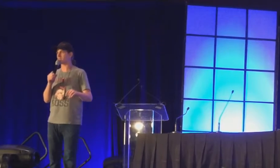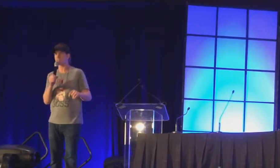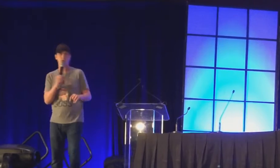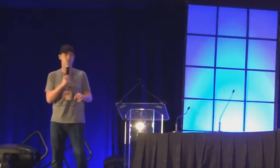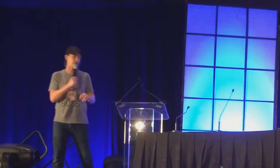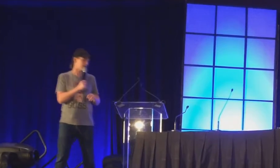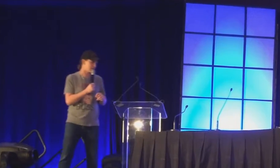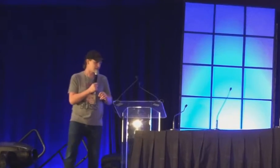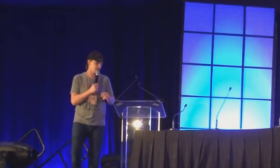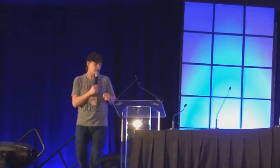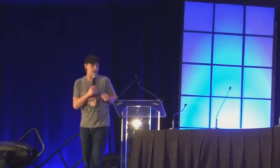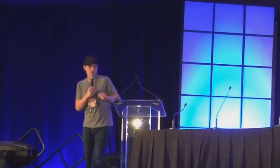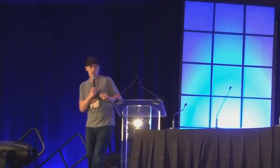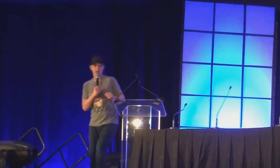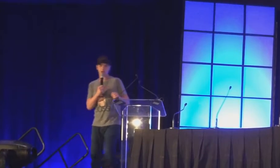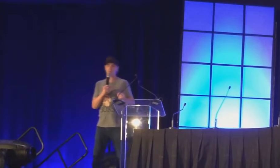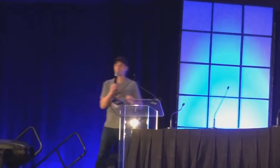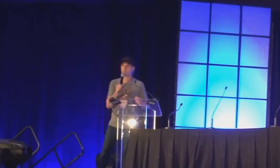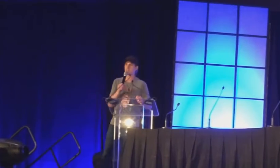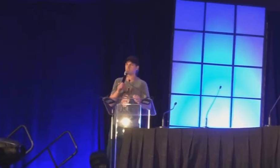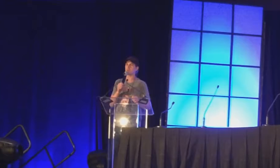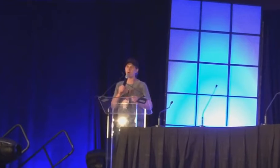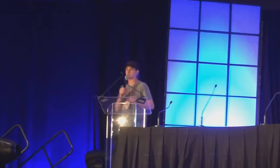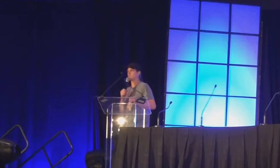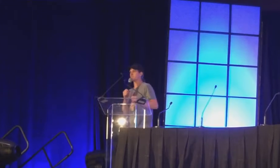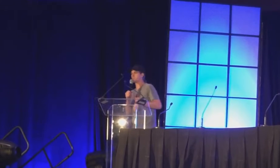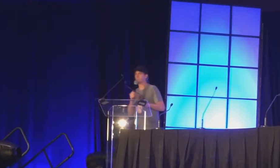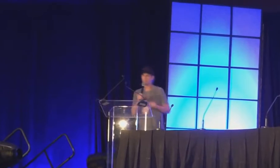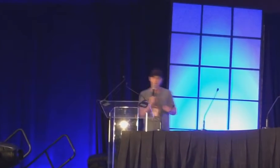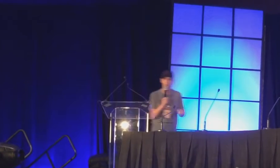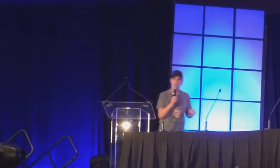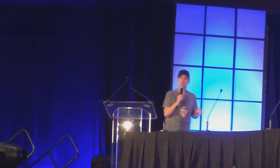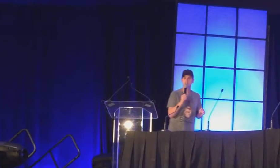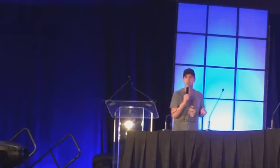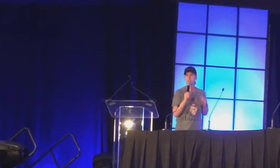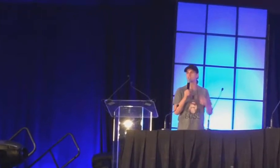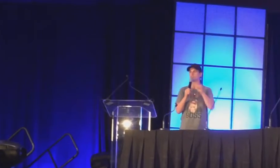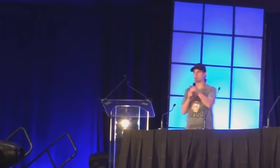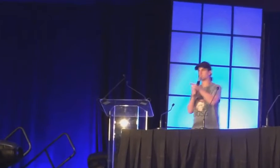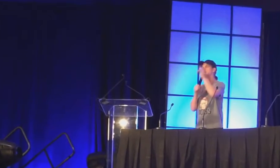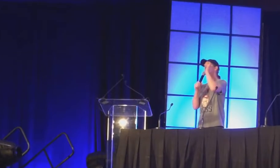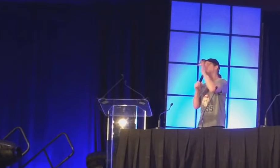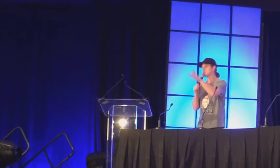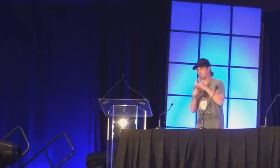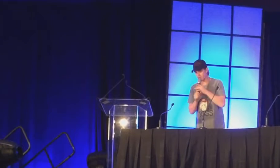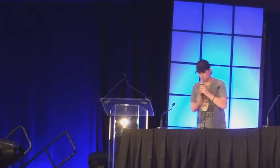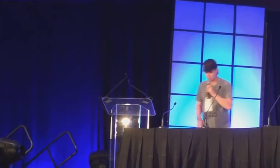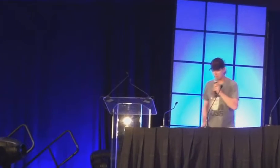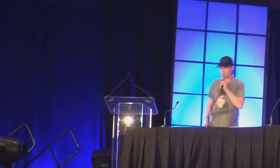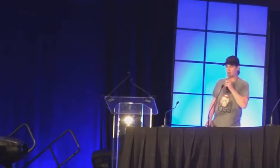is amazing. He's so funny. And so yeah, it's been awesome. But yeah, I wish I had some good stories